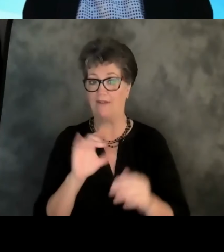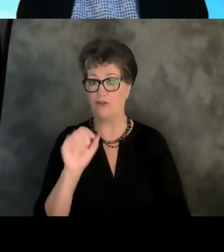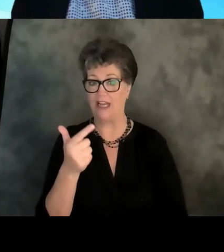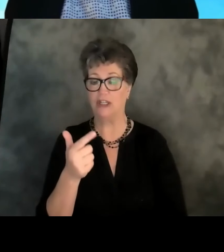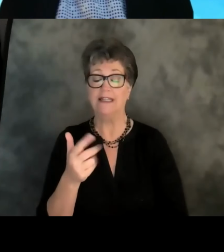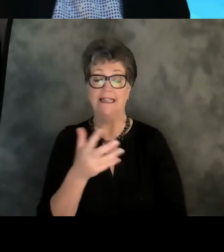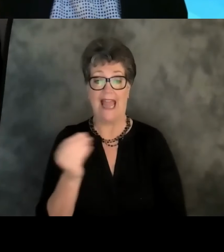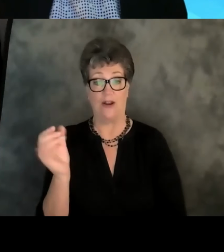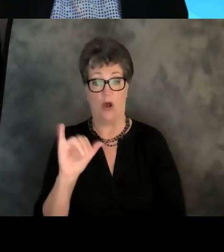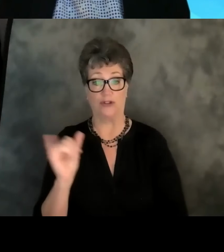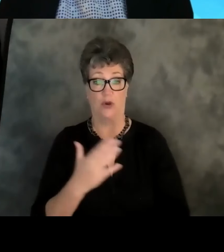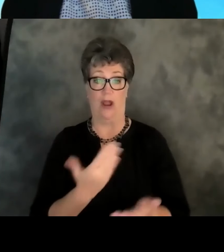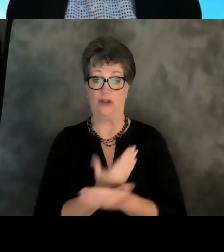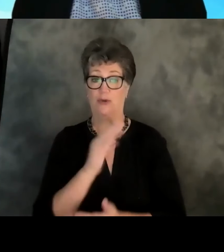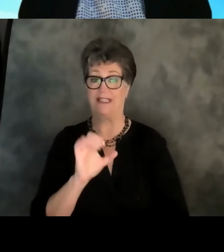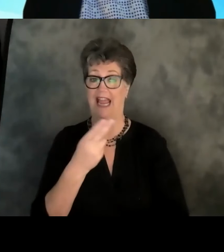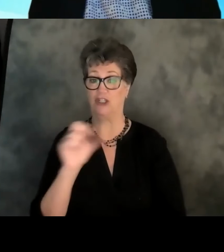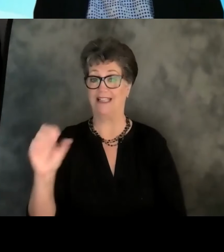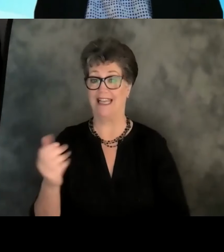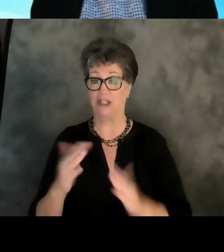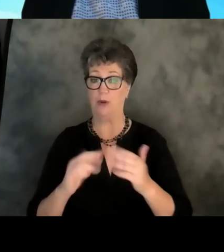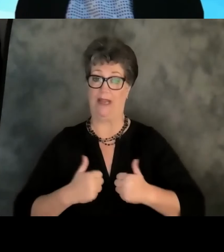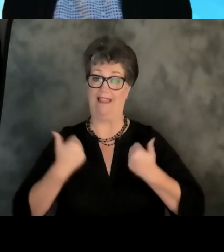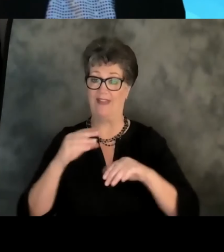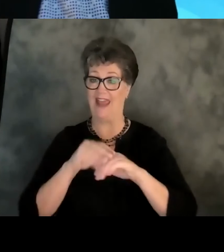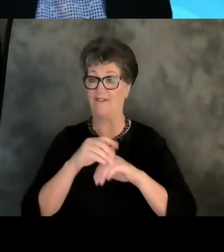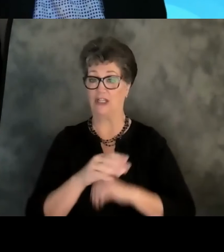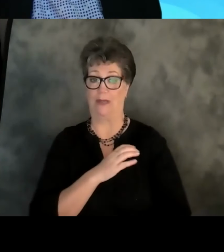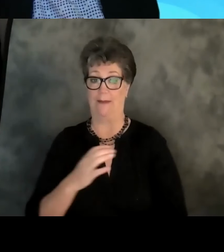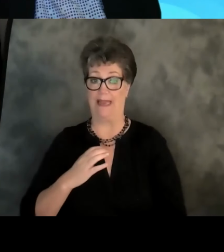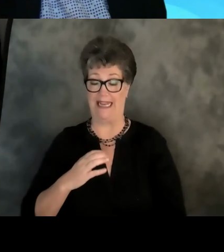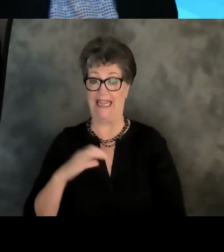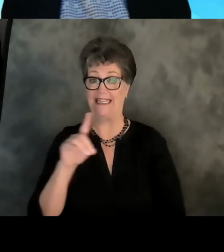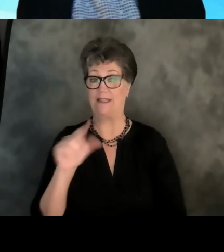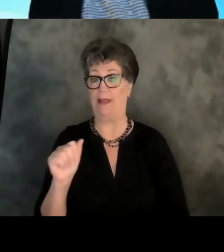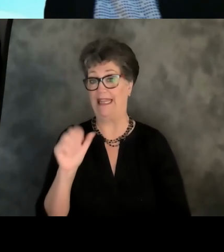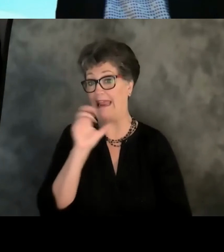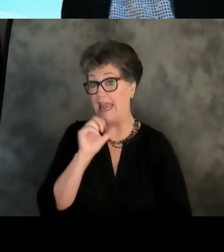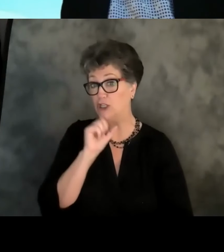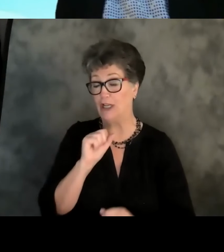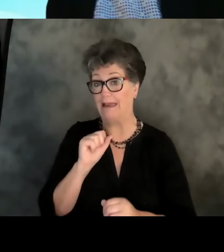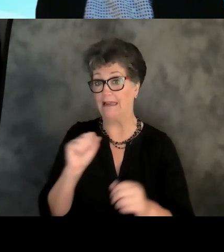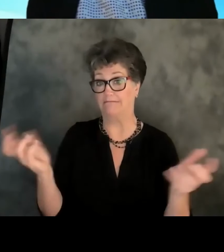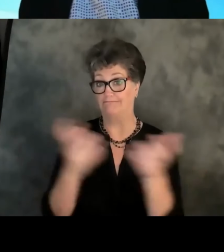I'm really pleased with our new CHSS Community Living Advisory Committee, Disability and Aging, bringing together these communities as well. And that's